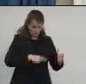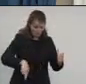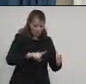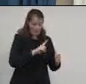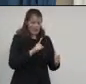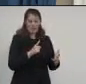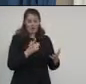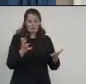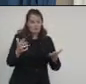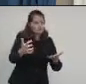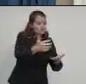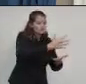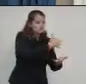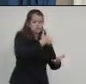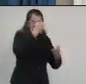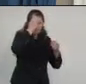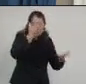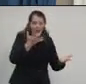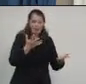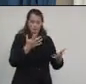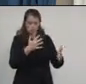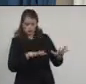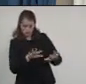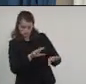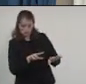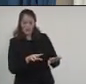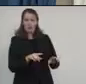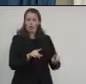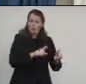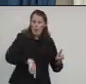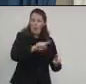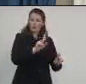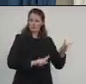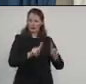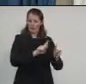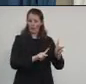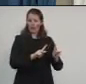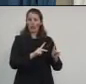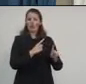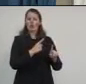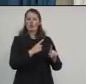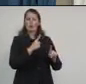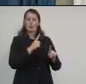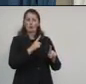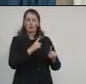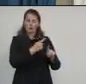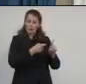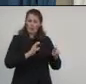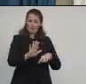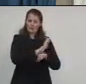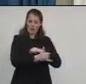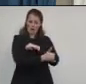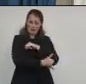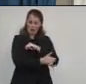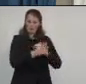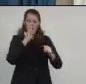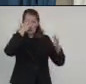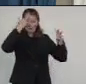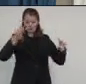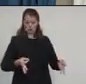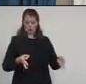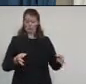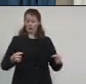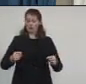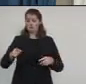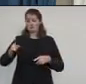have gotten ahead of myself in saying there's 4 phases. There might be 3 phases, there might be more phases, depending on how the different counties and